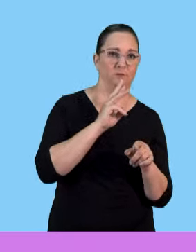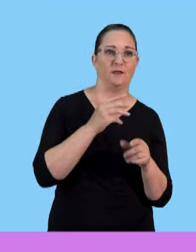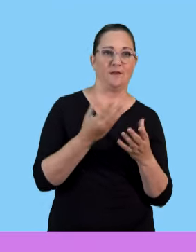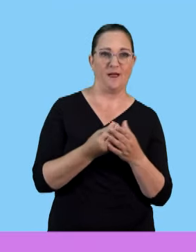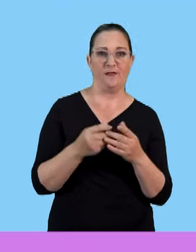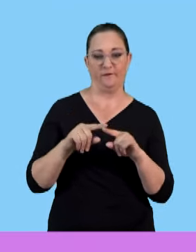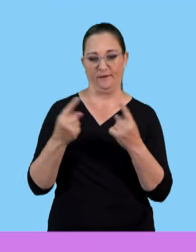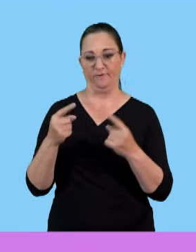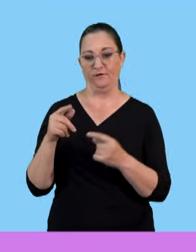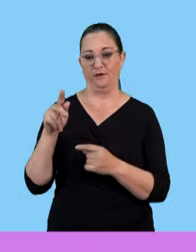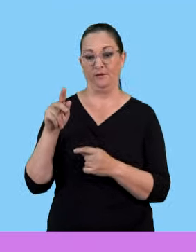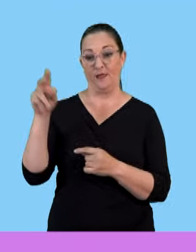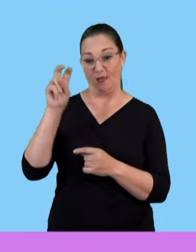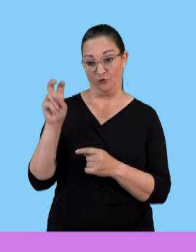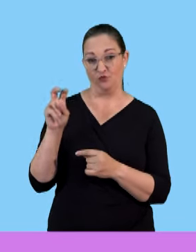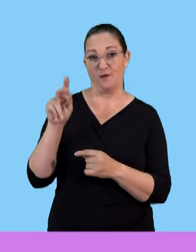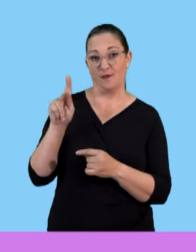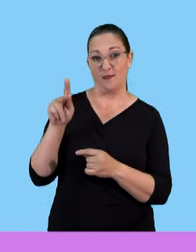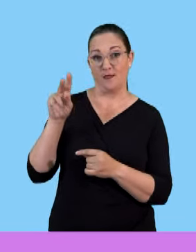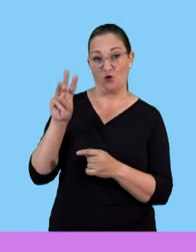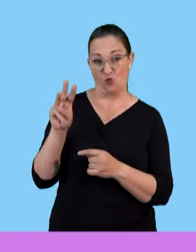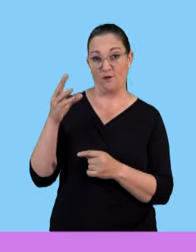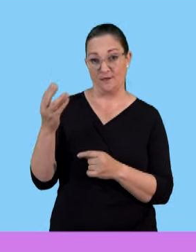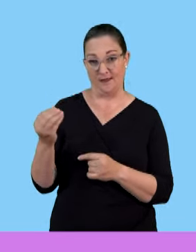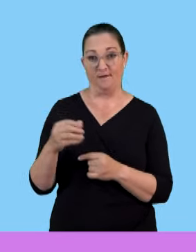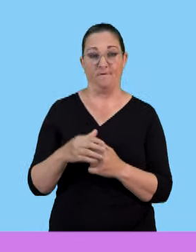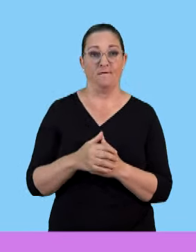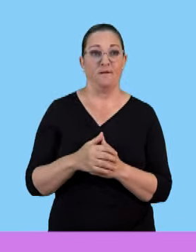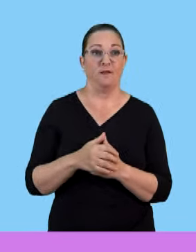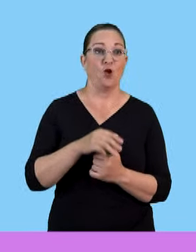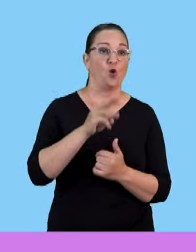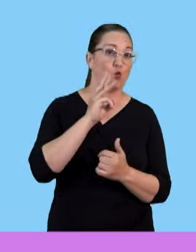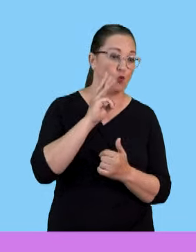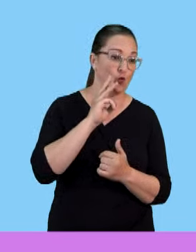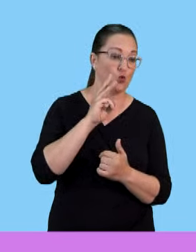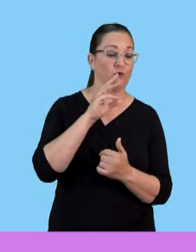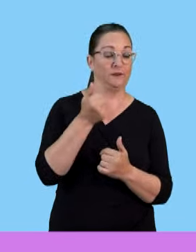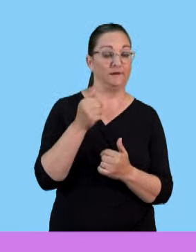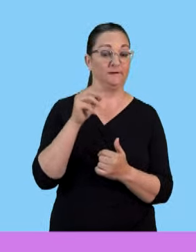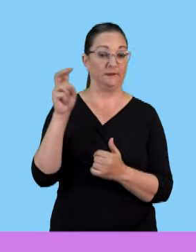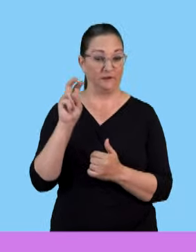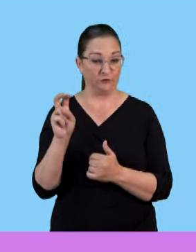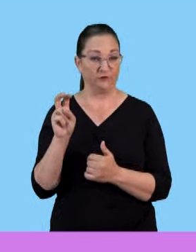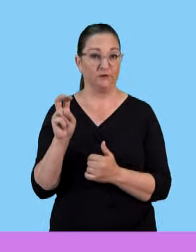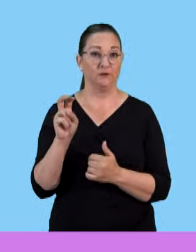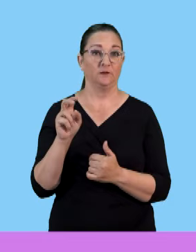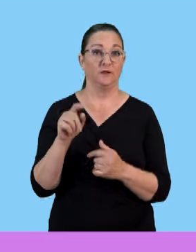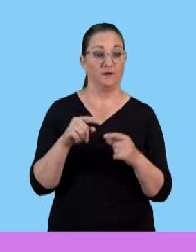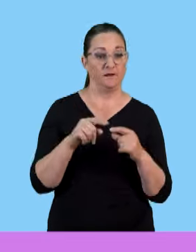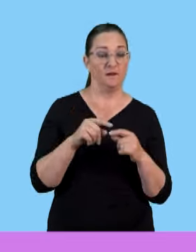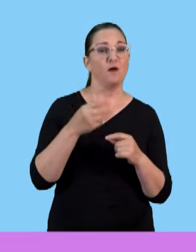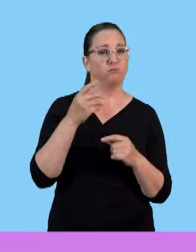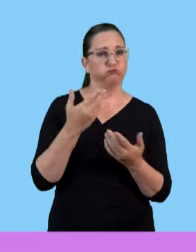They are using the kilowatts. And these two tariffs, the water and the electricity tariffs, are always,